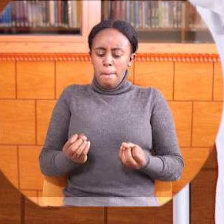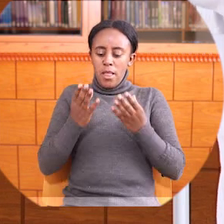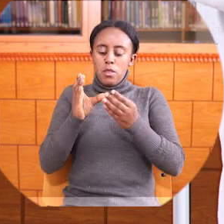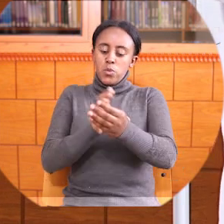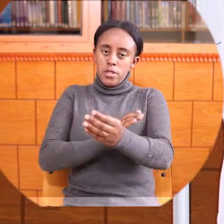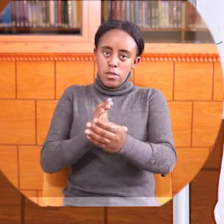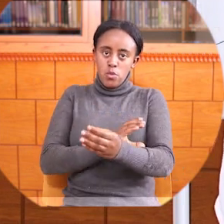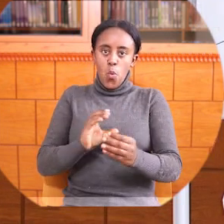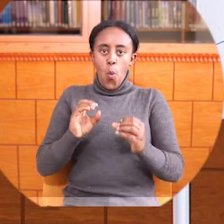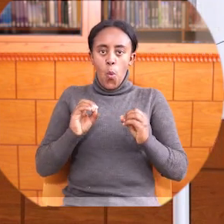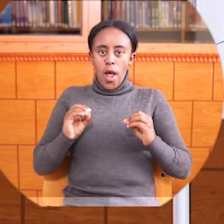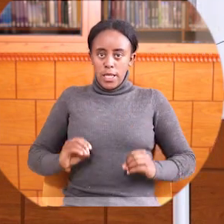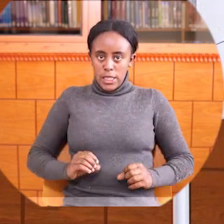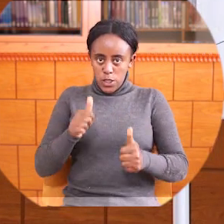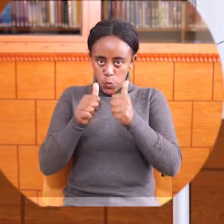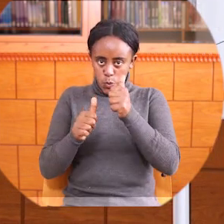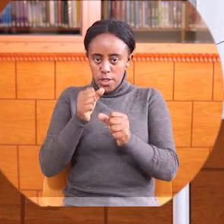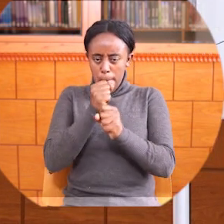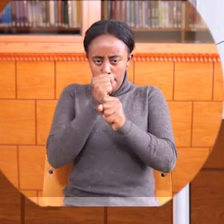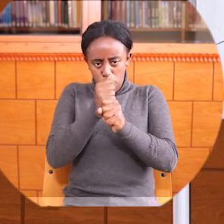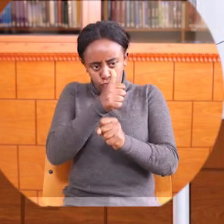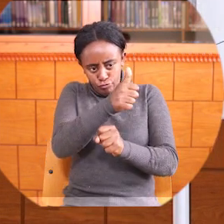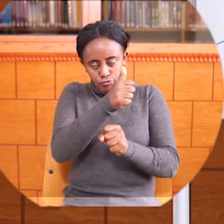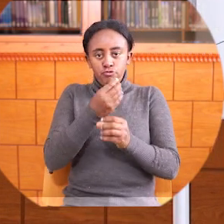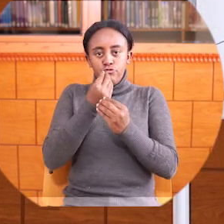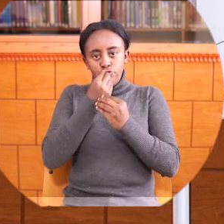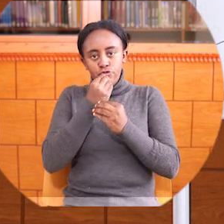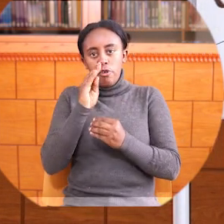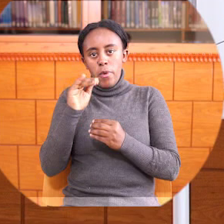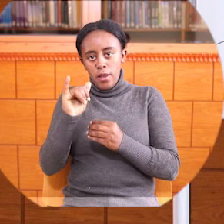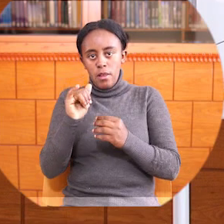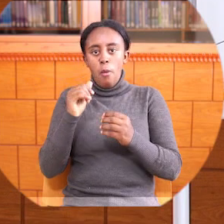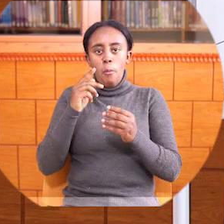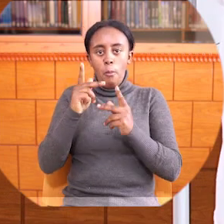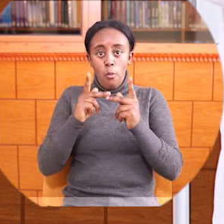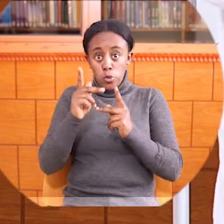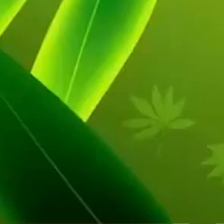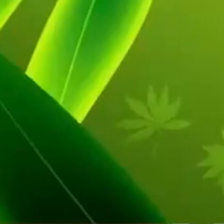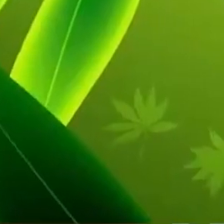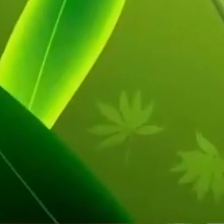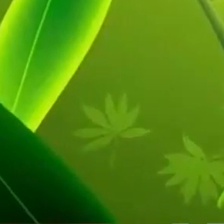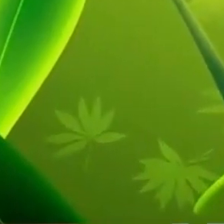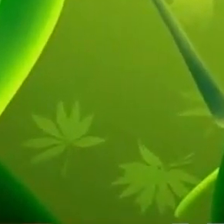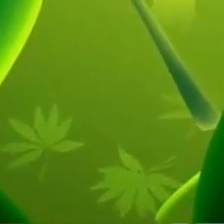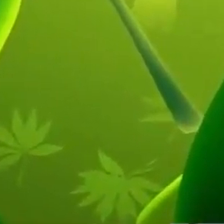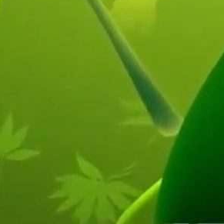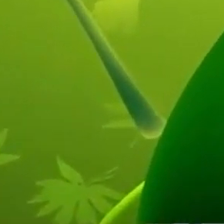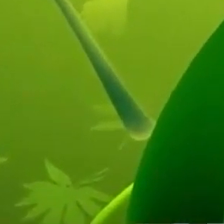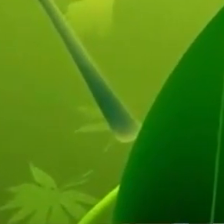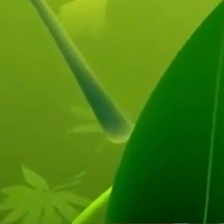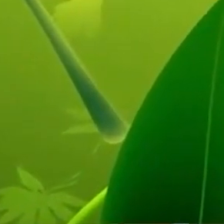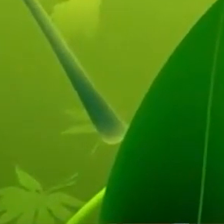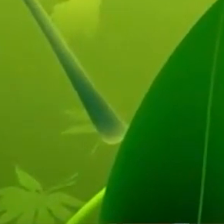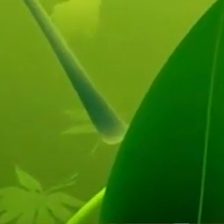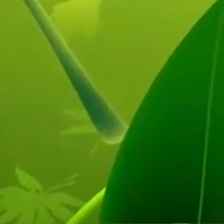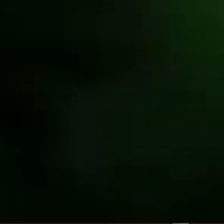multicellular organism which prepares their own food by the process which is called photosynthesis. Photosynthesis is